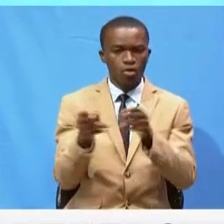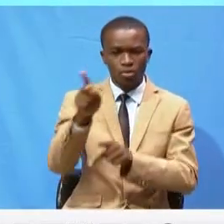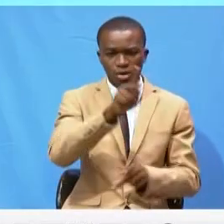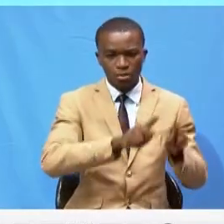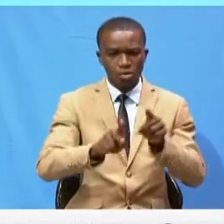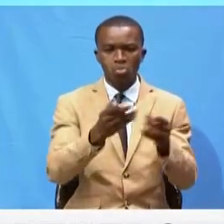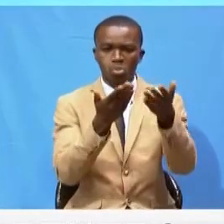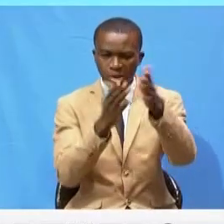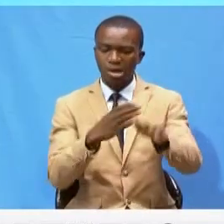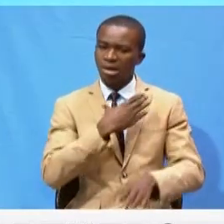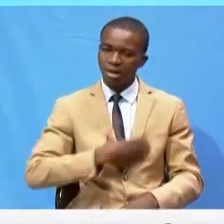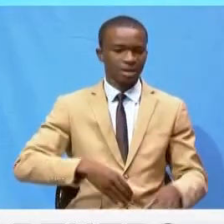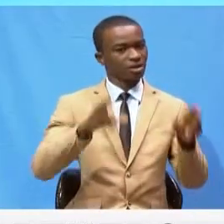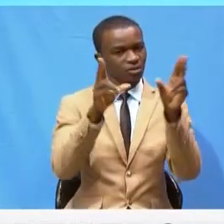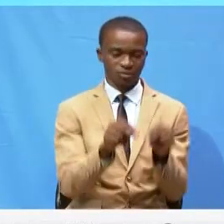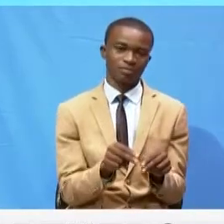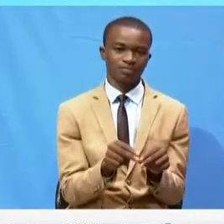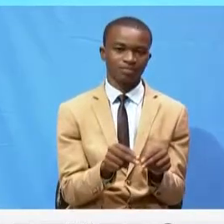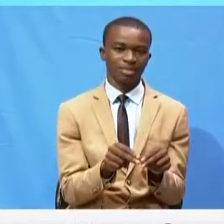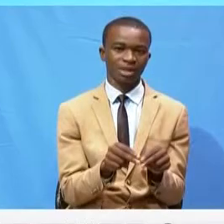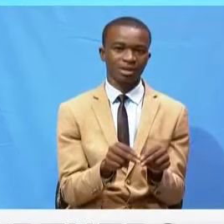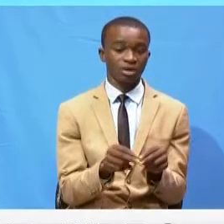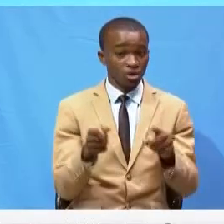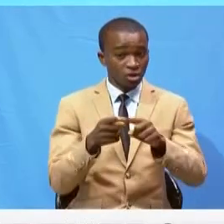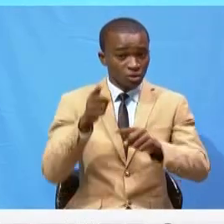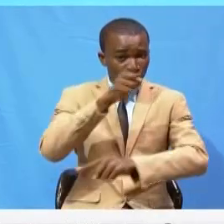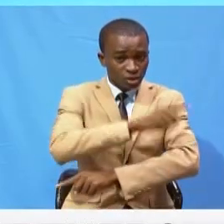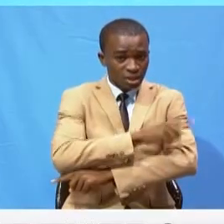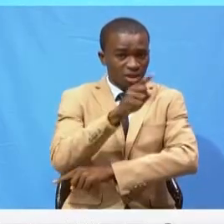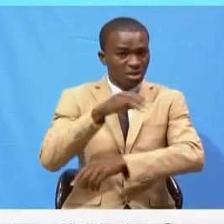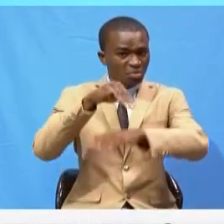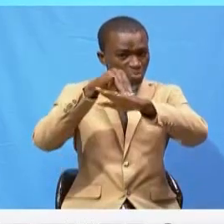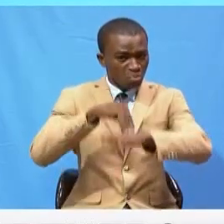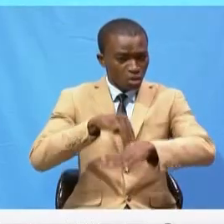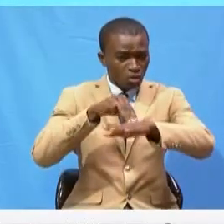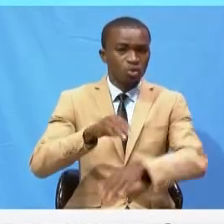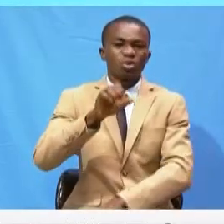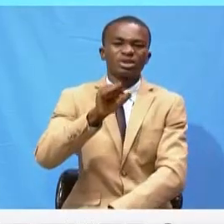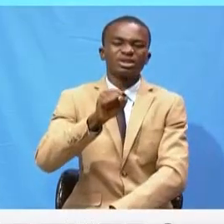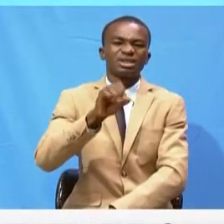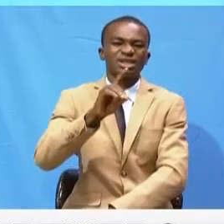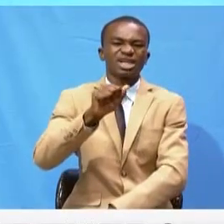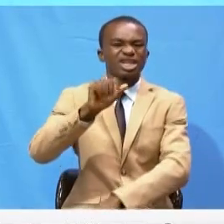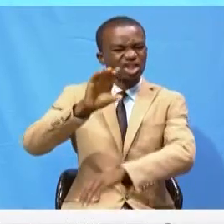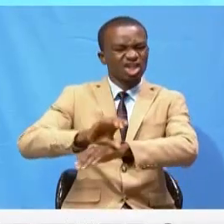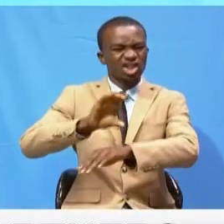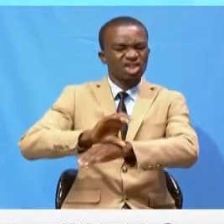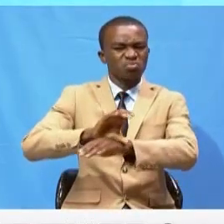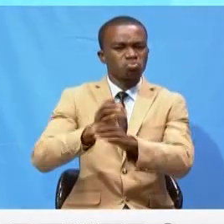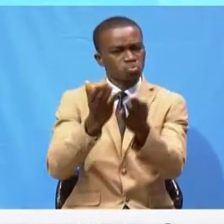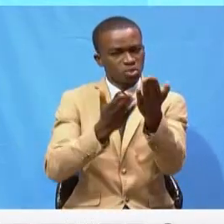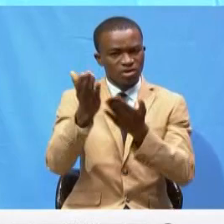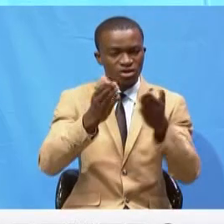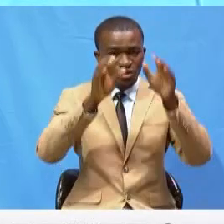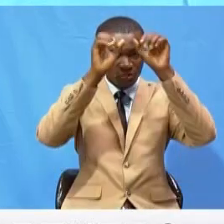dies of hunger. The head of state said this today during a church service at Mongo Central